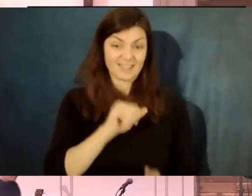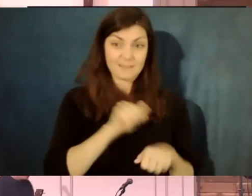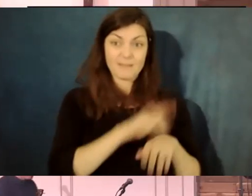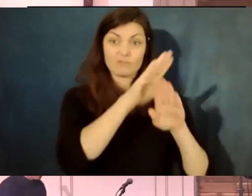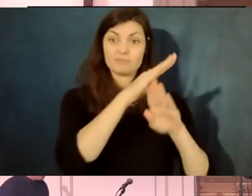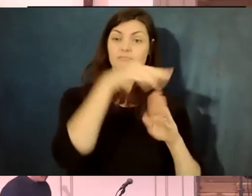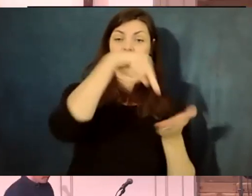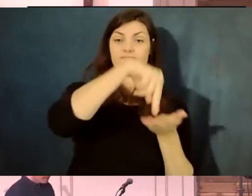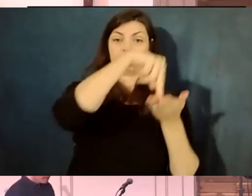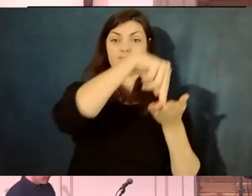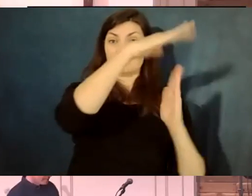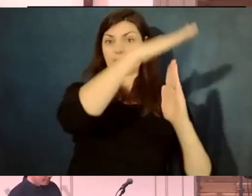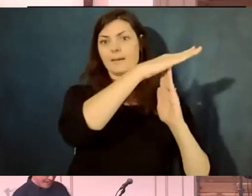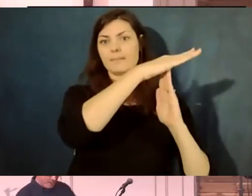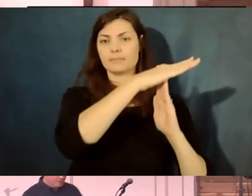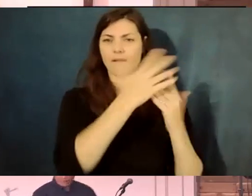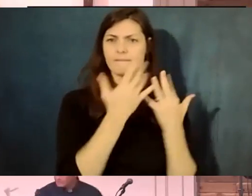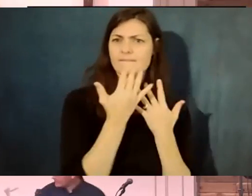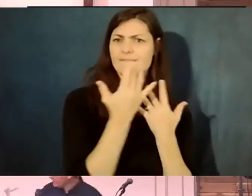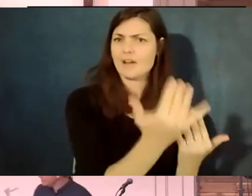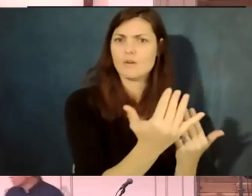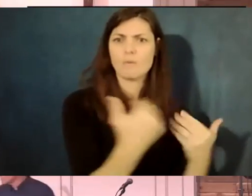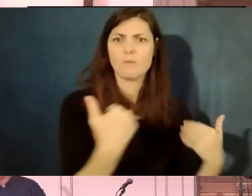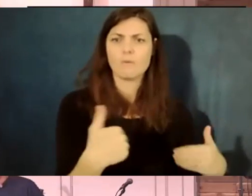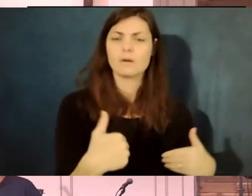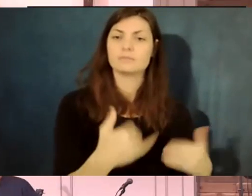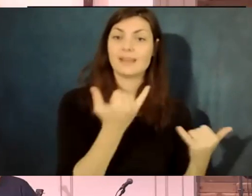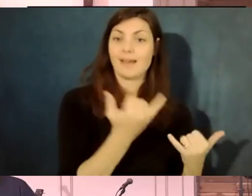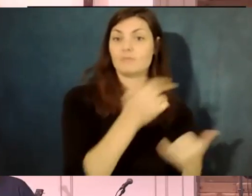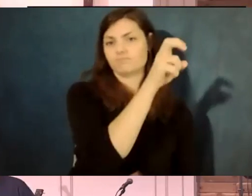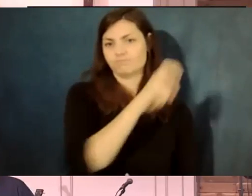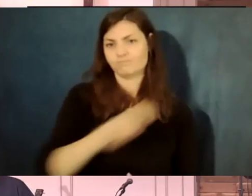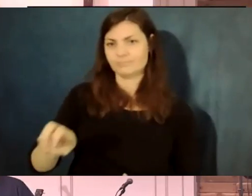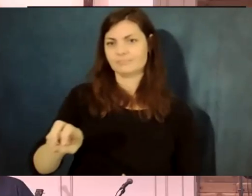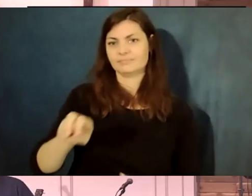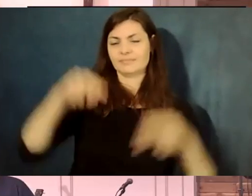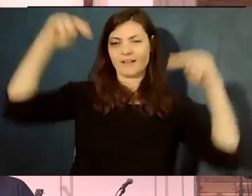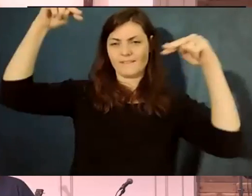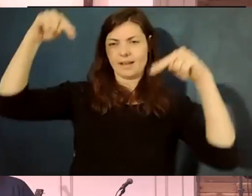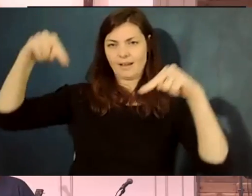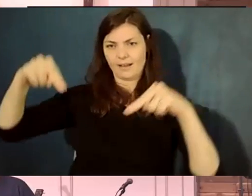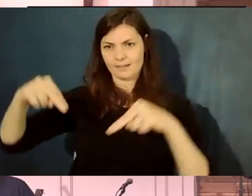fire. But now we shift scenes down to the valley.